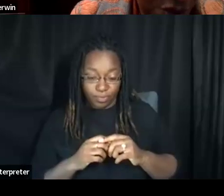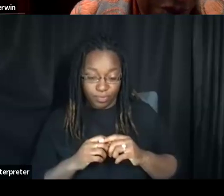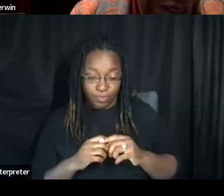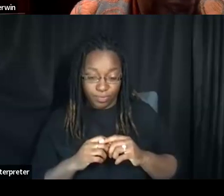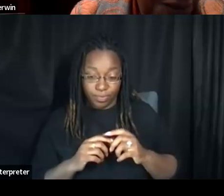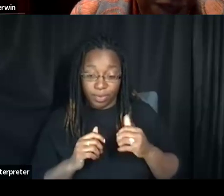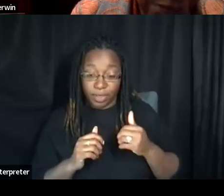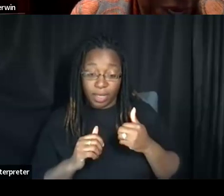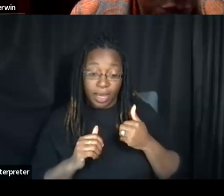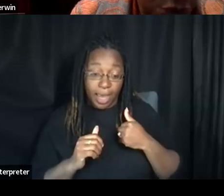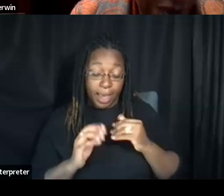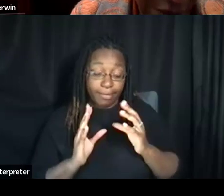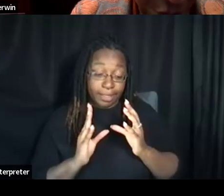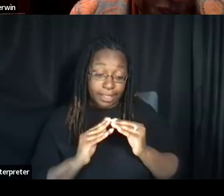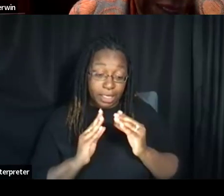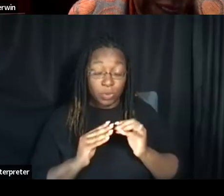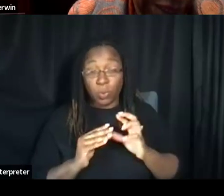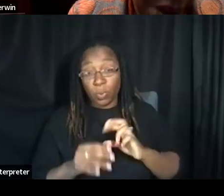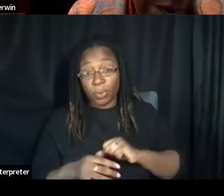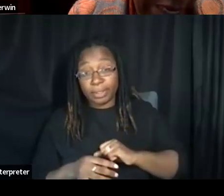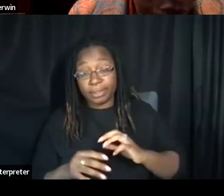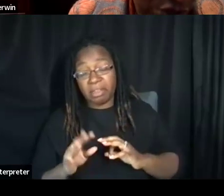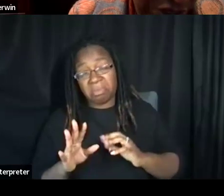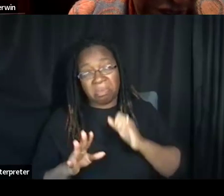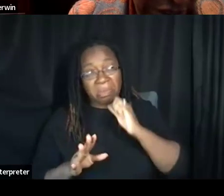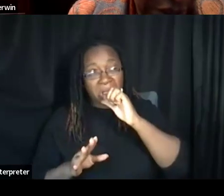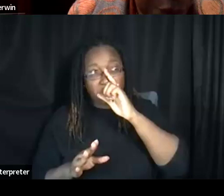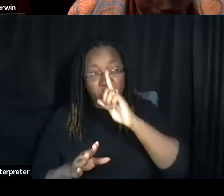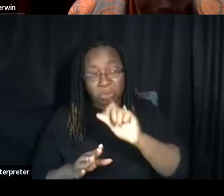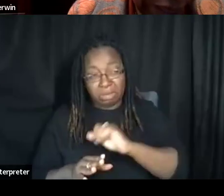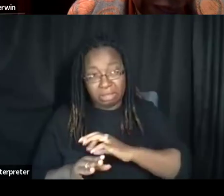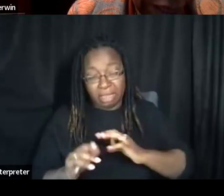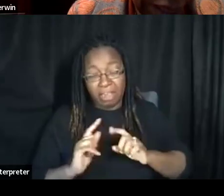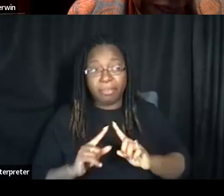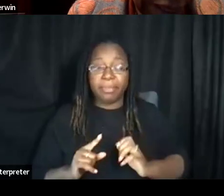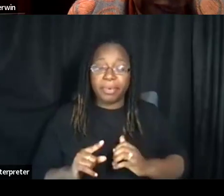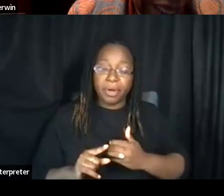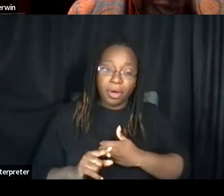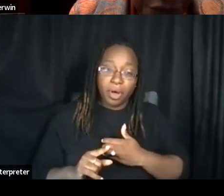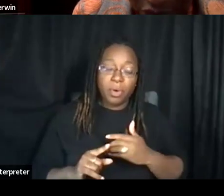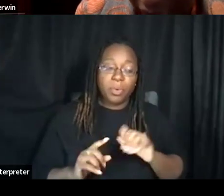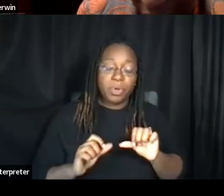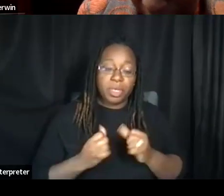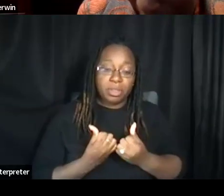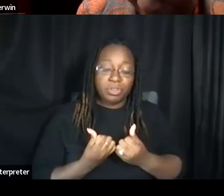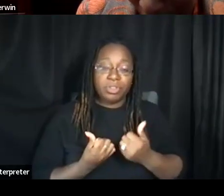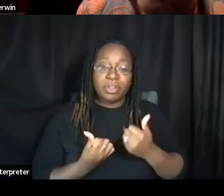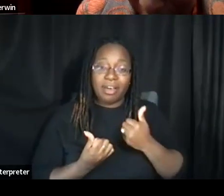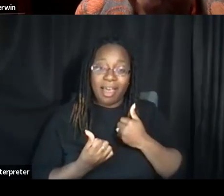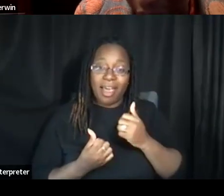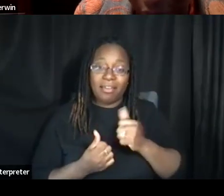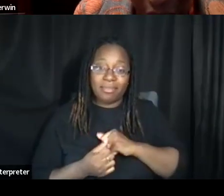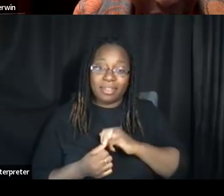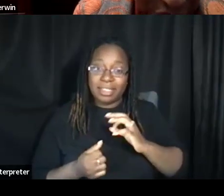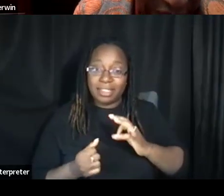session, or the staff, I'm not sure how in our agency, we have staff meetings